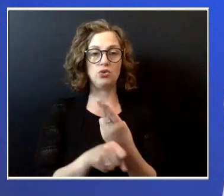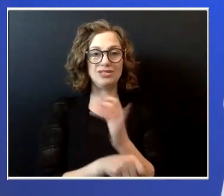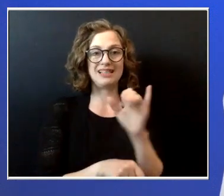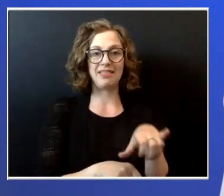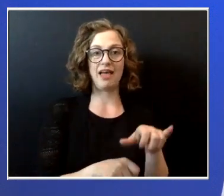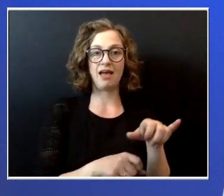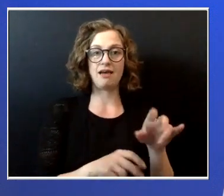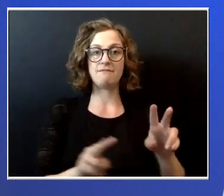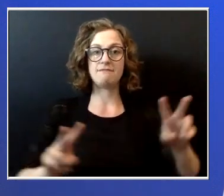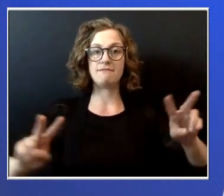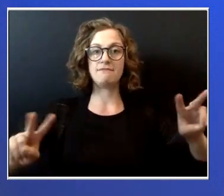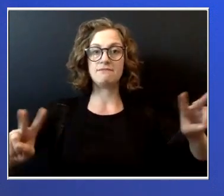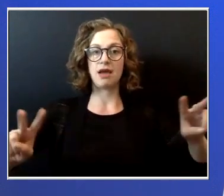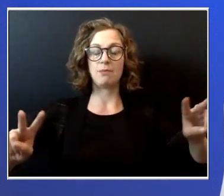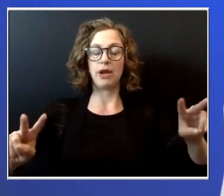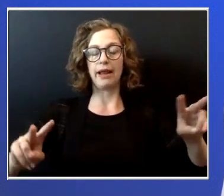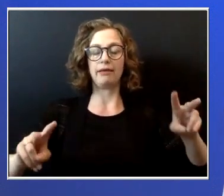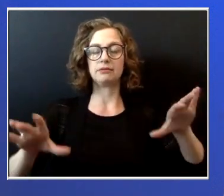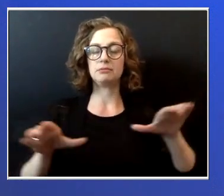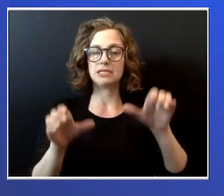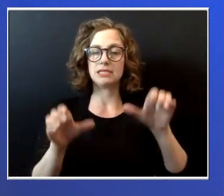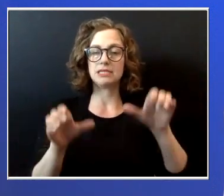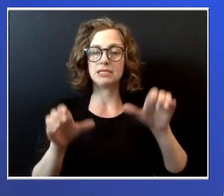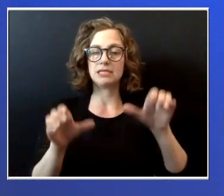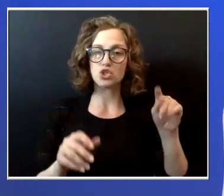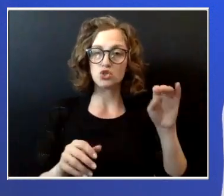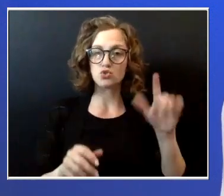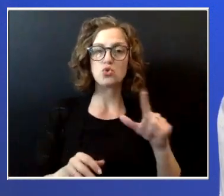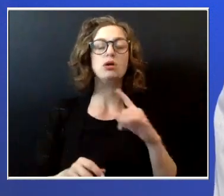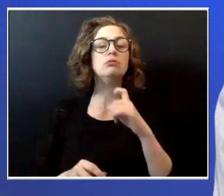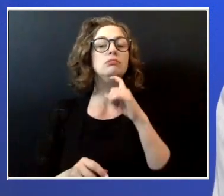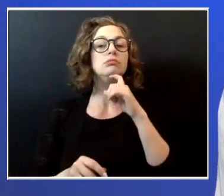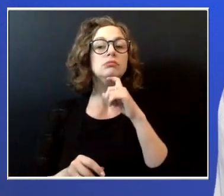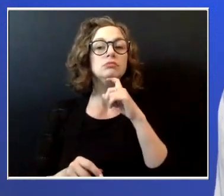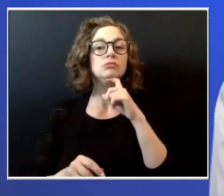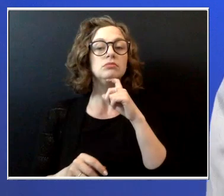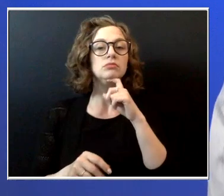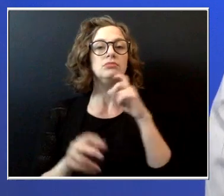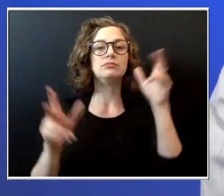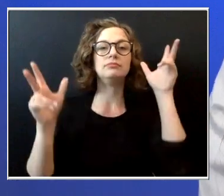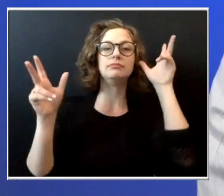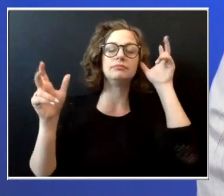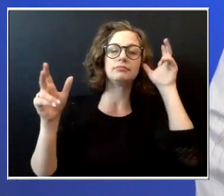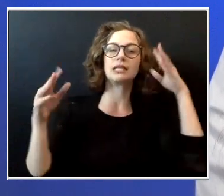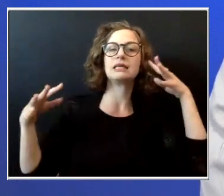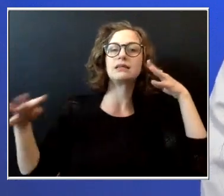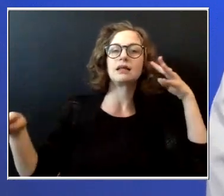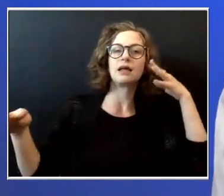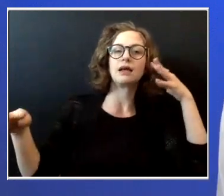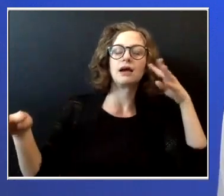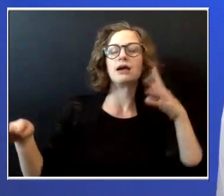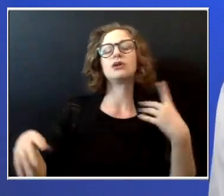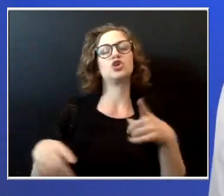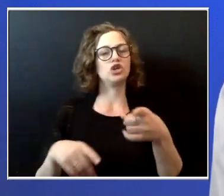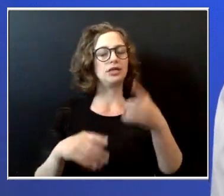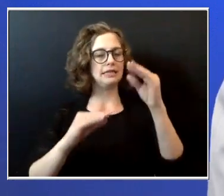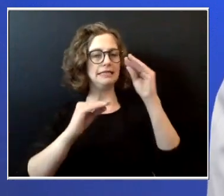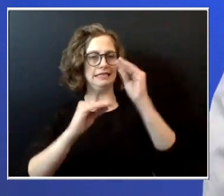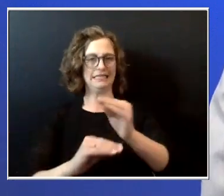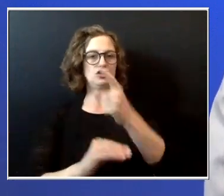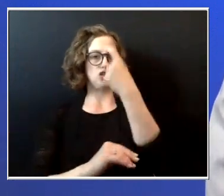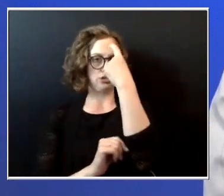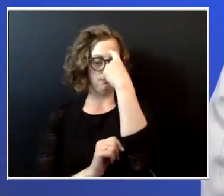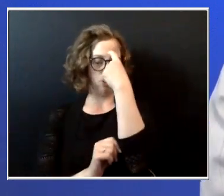have a patient listen to sound. And I'm teaching the brain, the limbic system, the fight or flight system, that